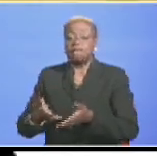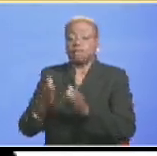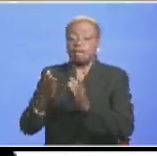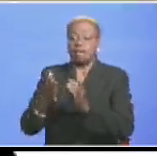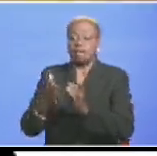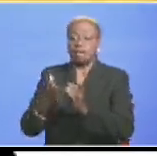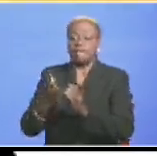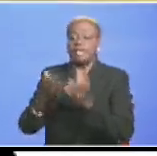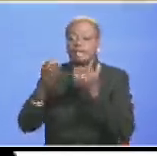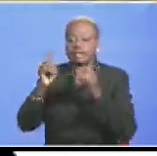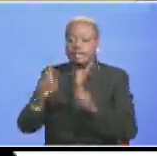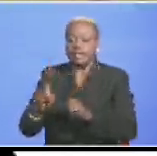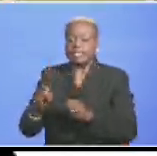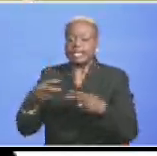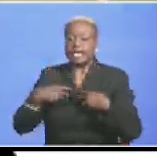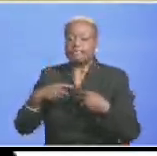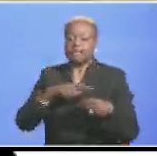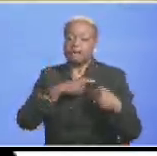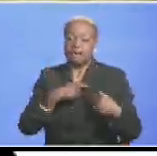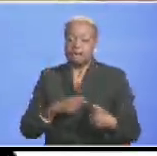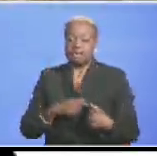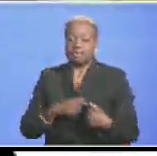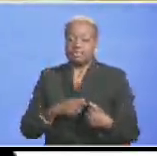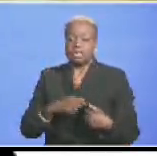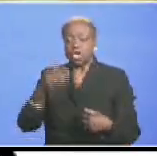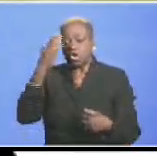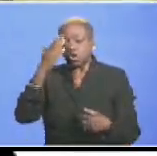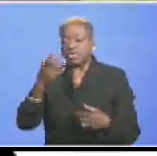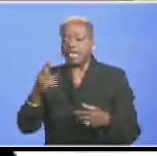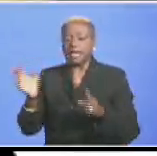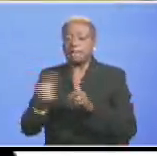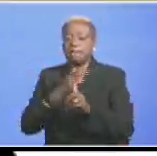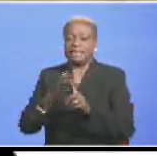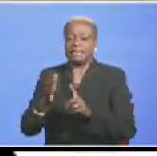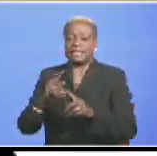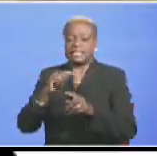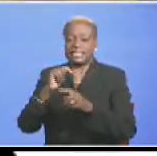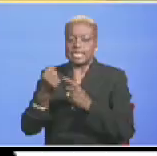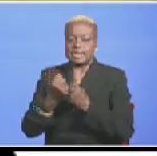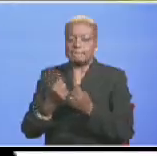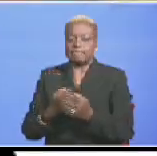have a heart, whereas they know that they can beat a team and put a team away.